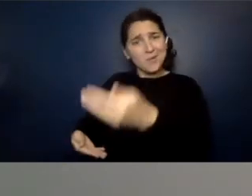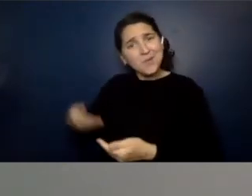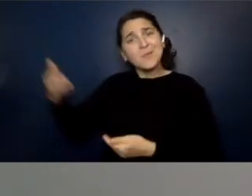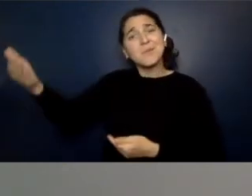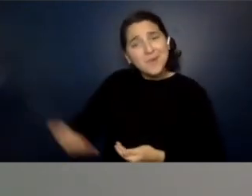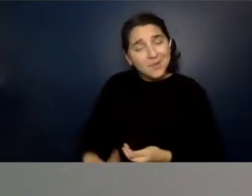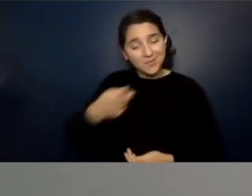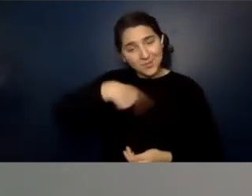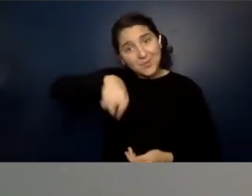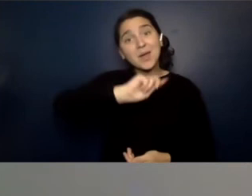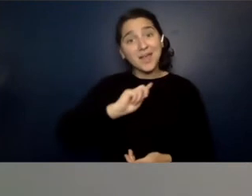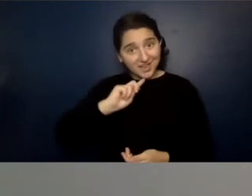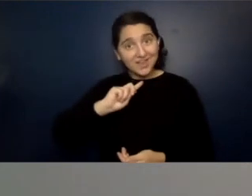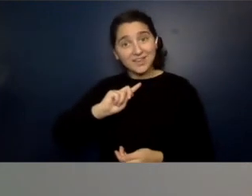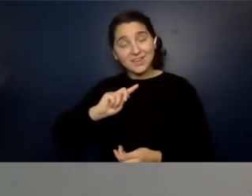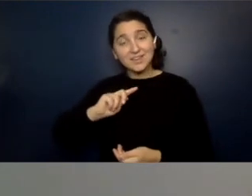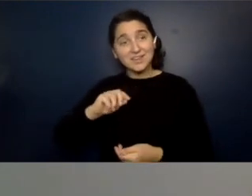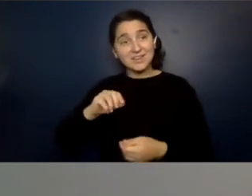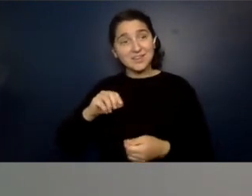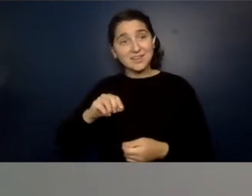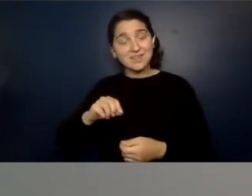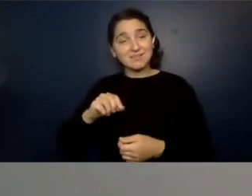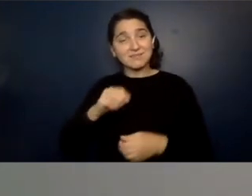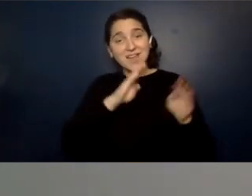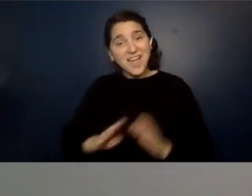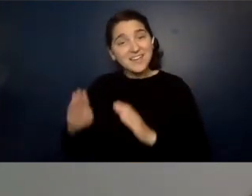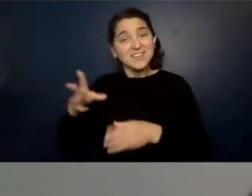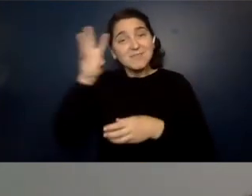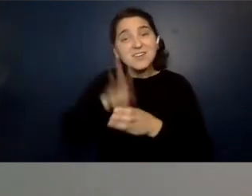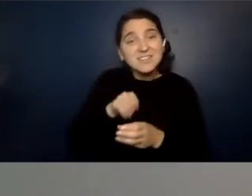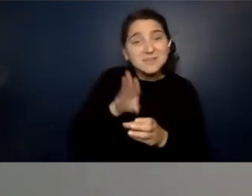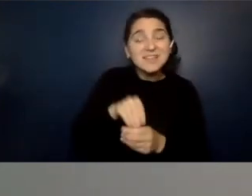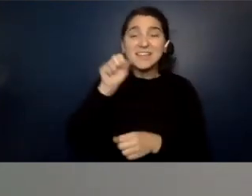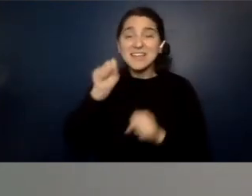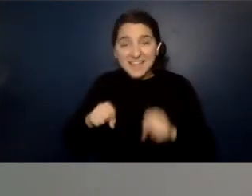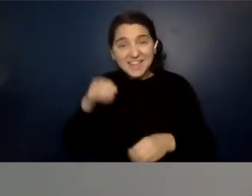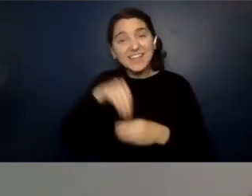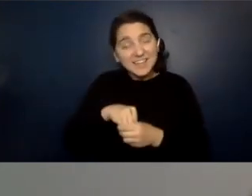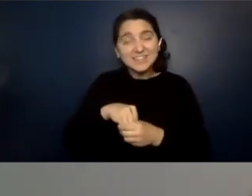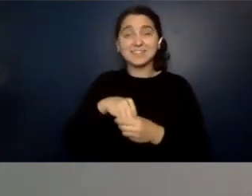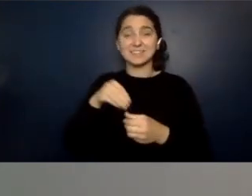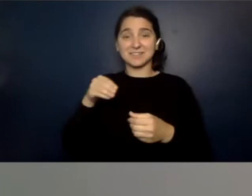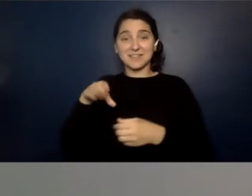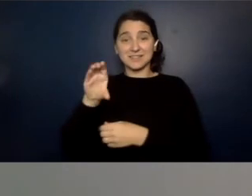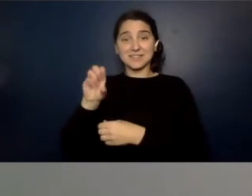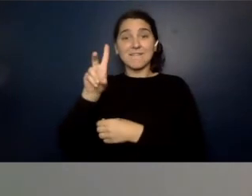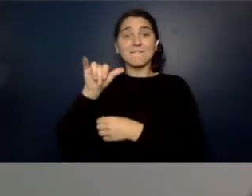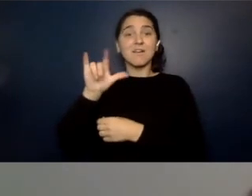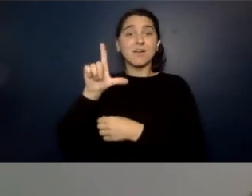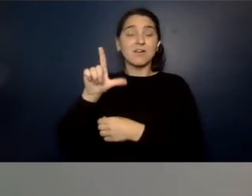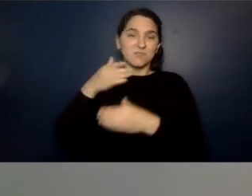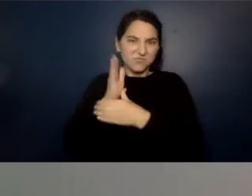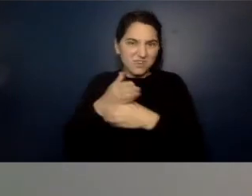We are all members of one body. None can tell the other, "I do not need you." None can